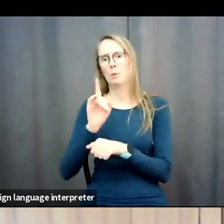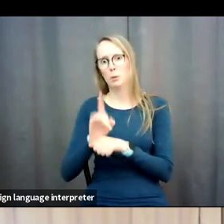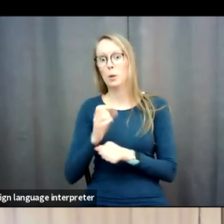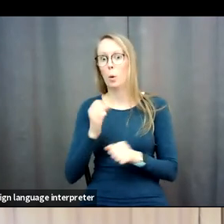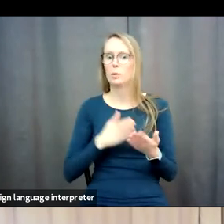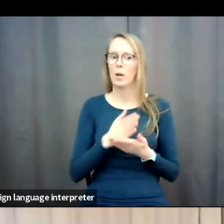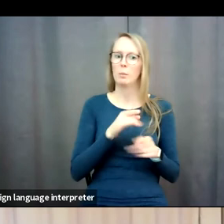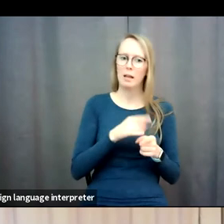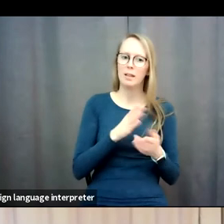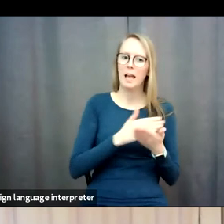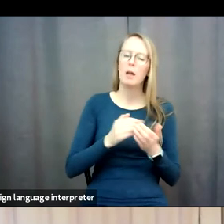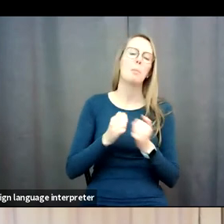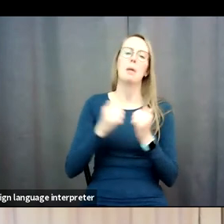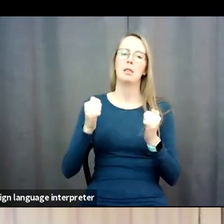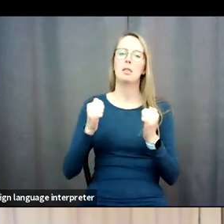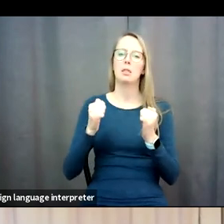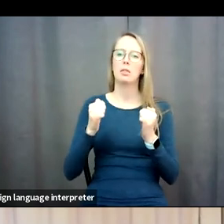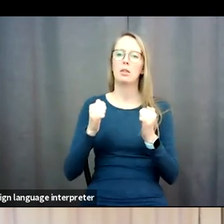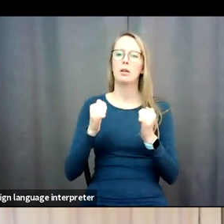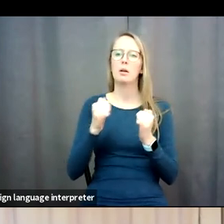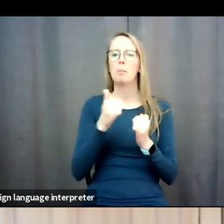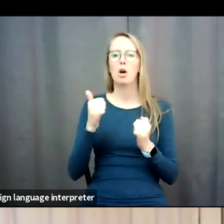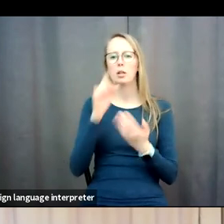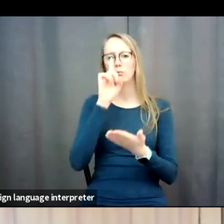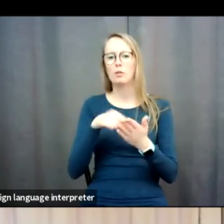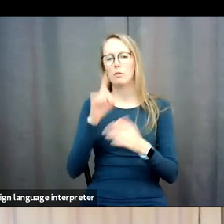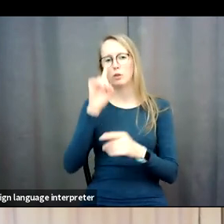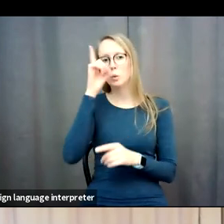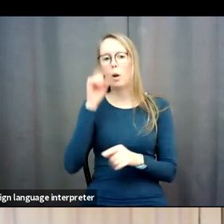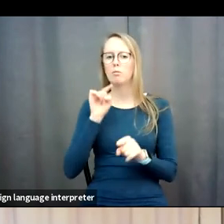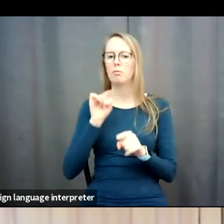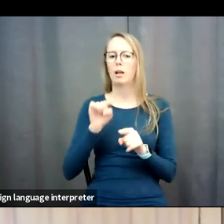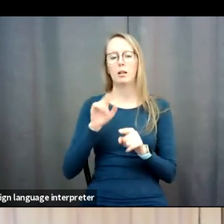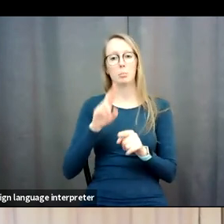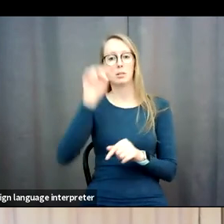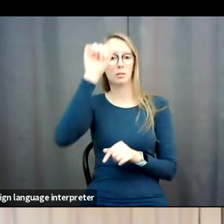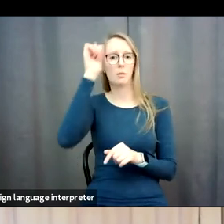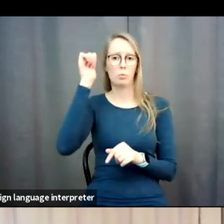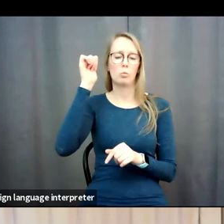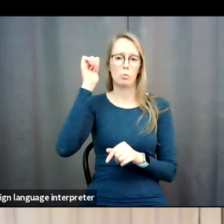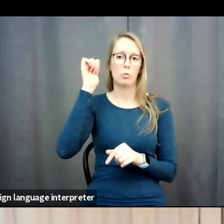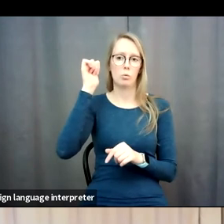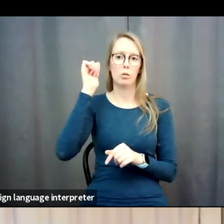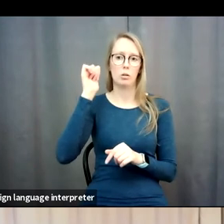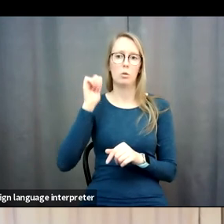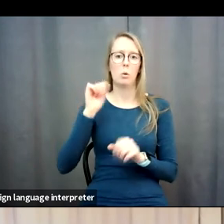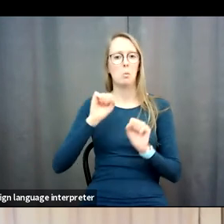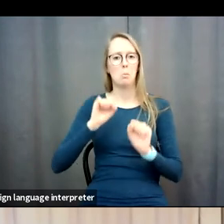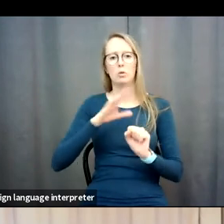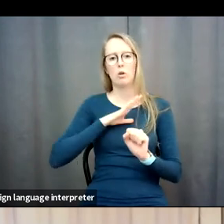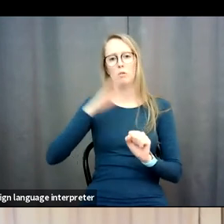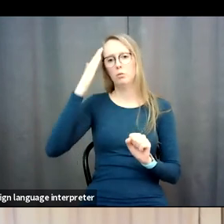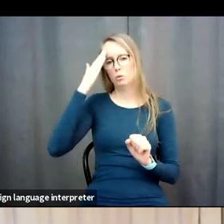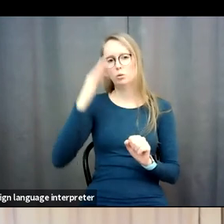this. But just to understand that this is very complicated and you really need to have knowledge